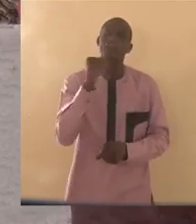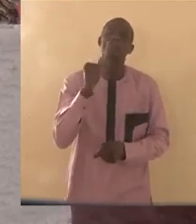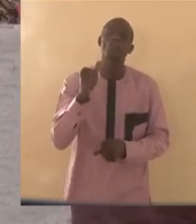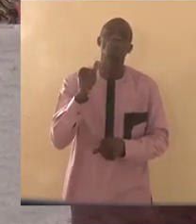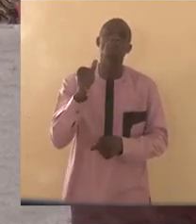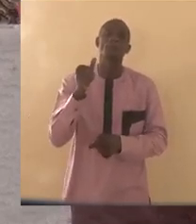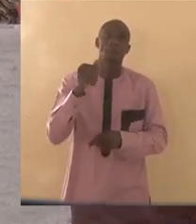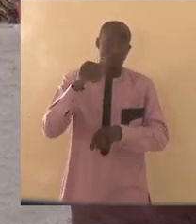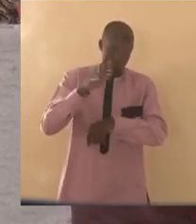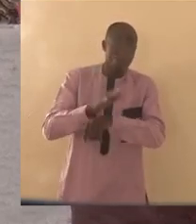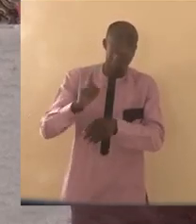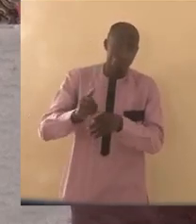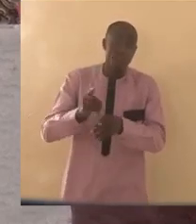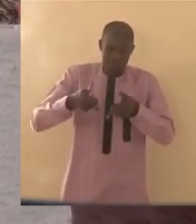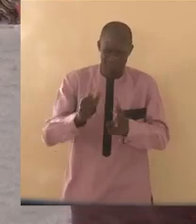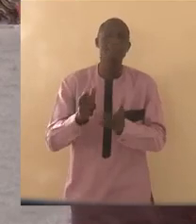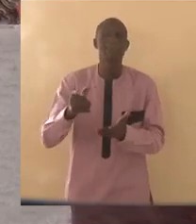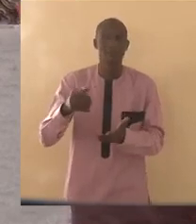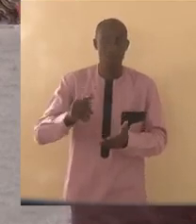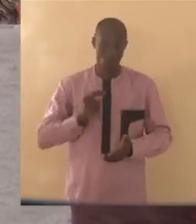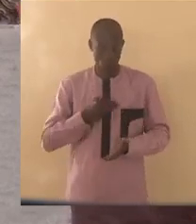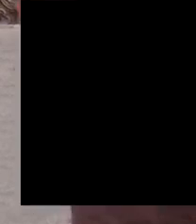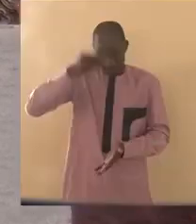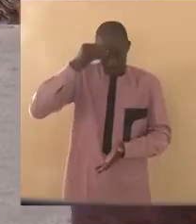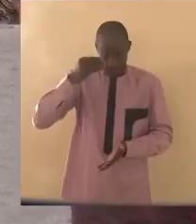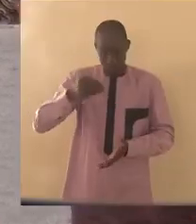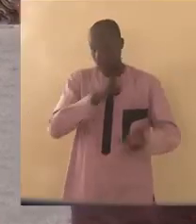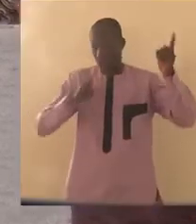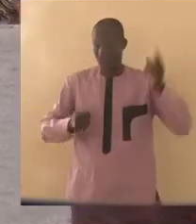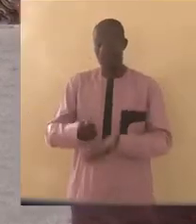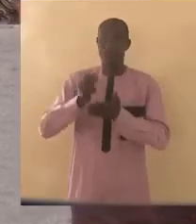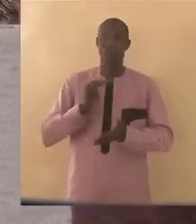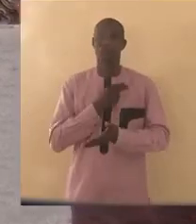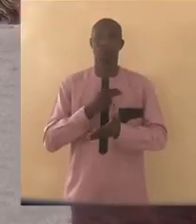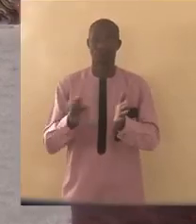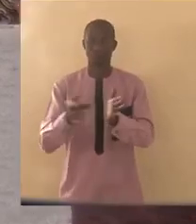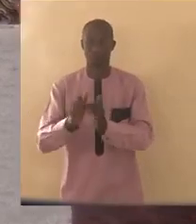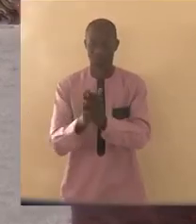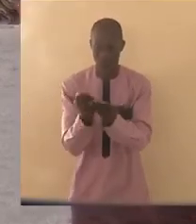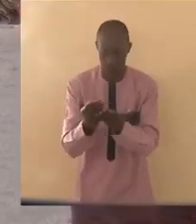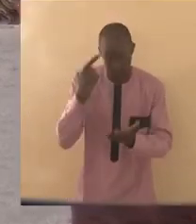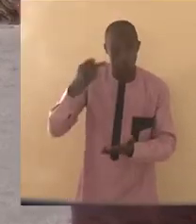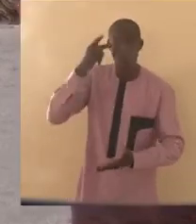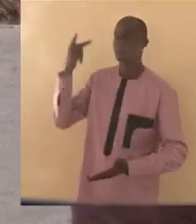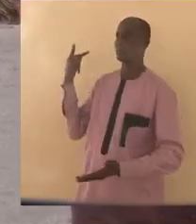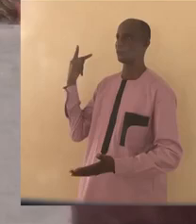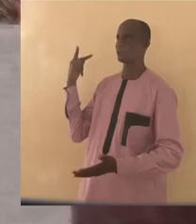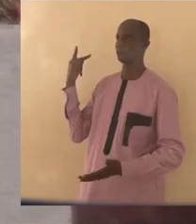have to be using their phone. So let us learn that and may the Lord help us. Scripture passages for our